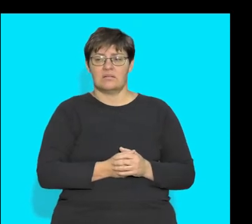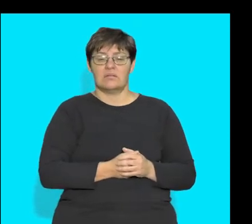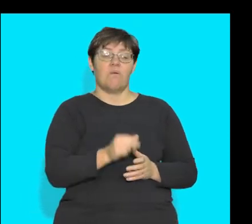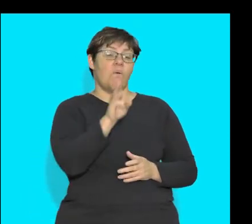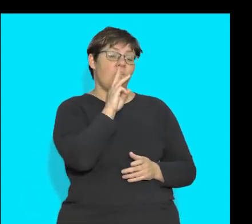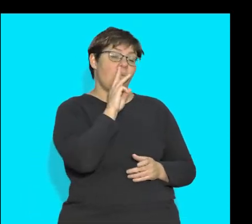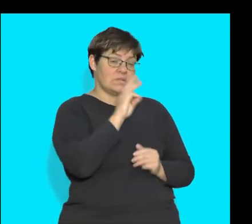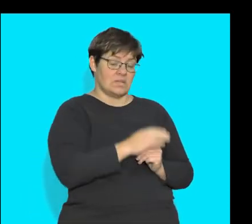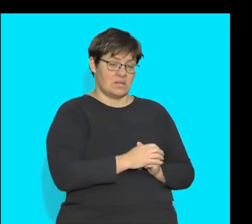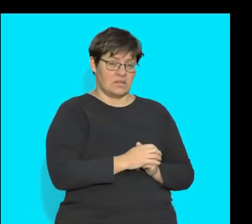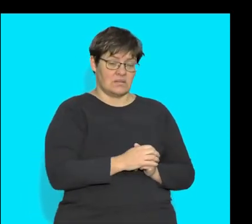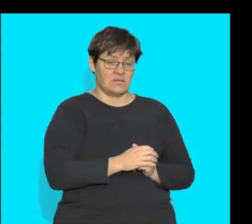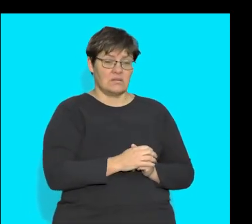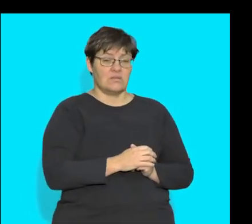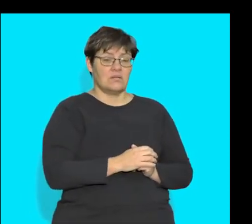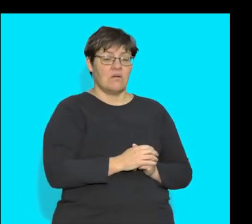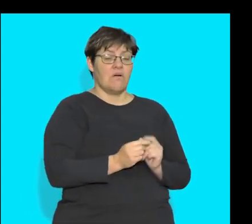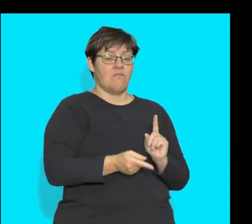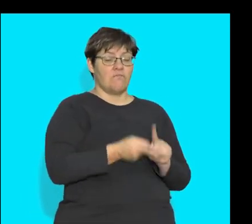Water moved